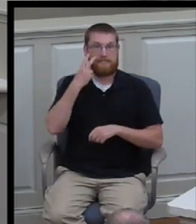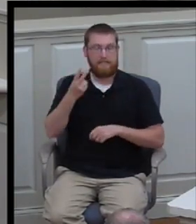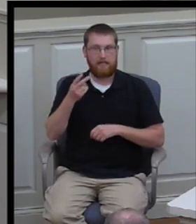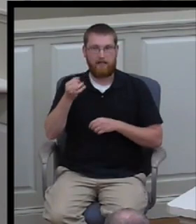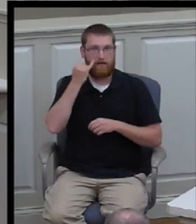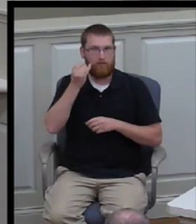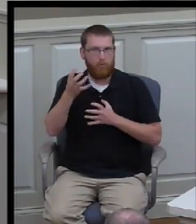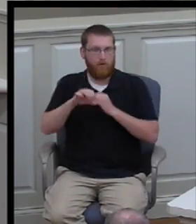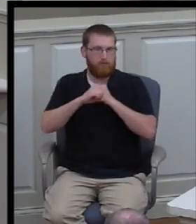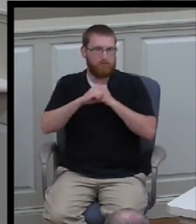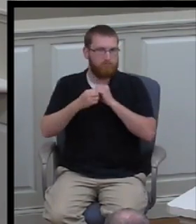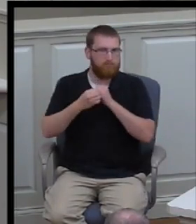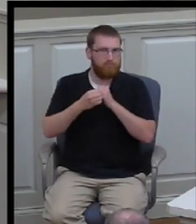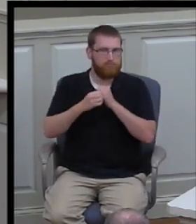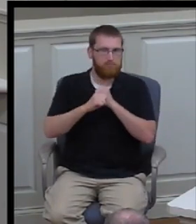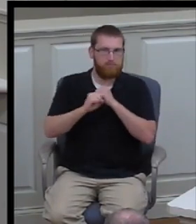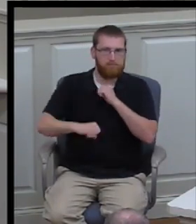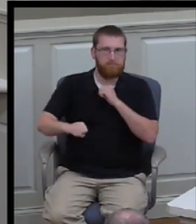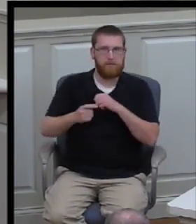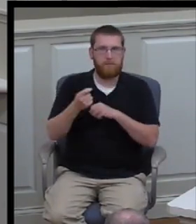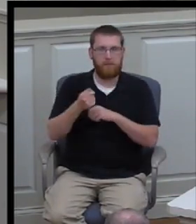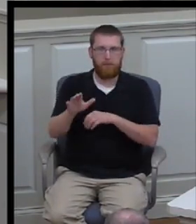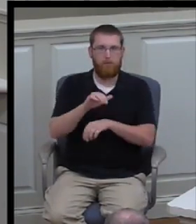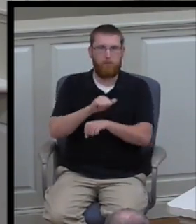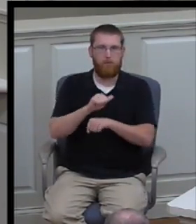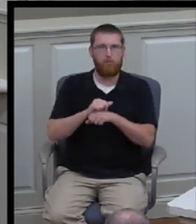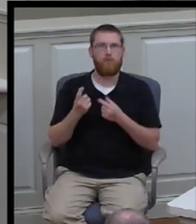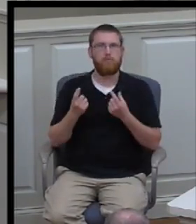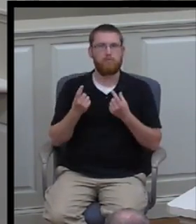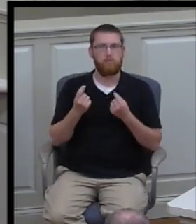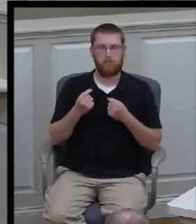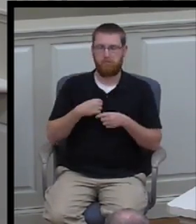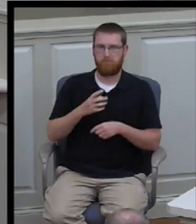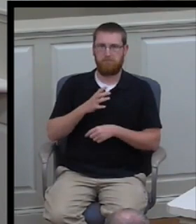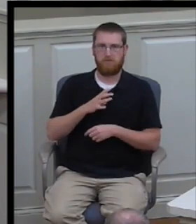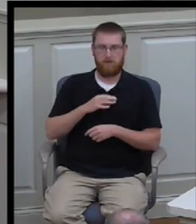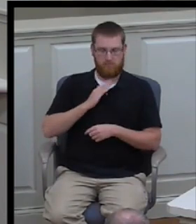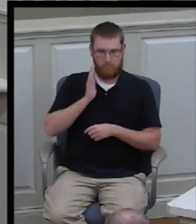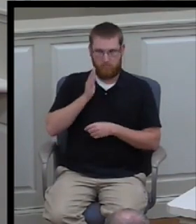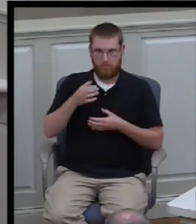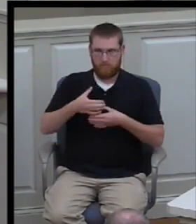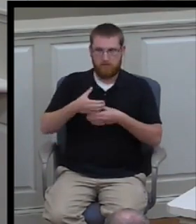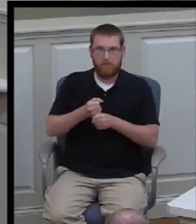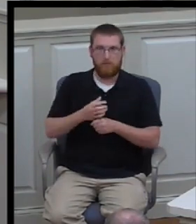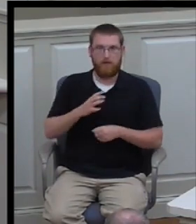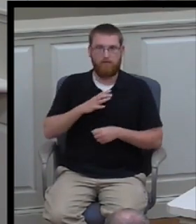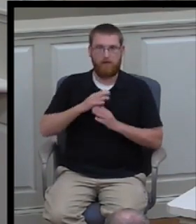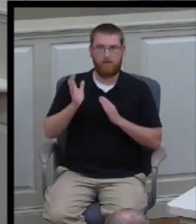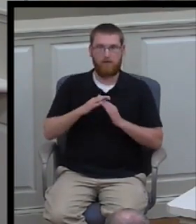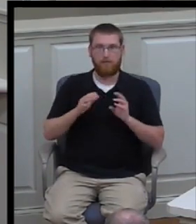elaborate on it at all, the work that you are doing, I may just summarize, your top